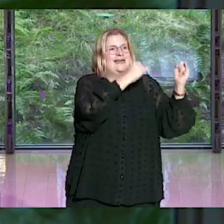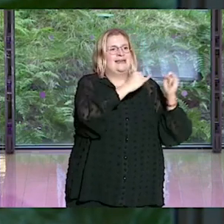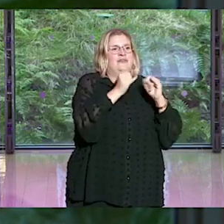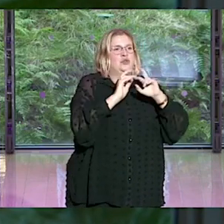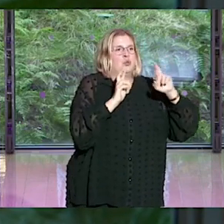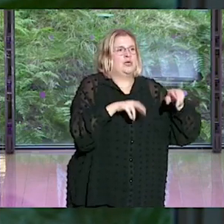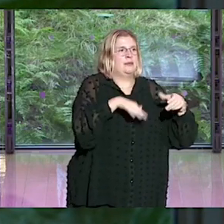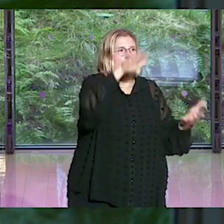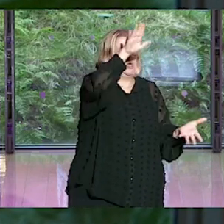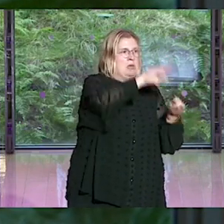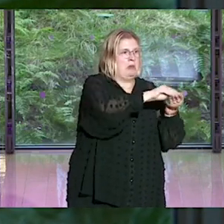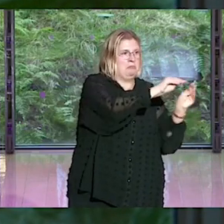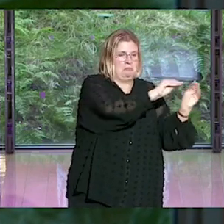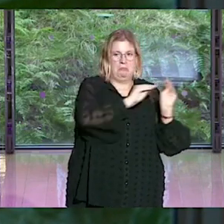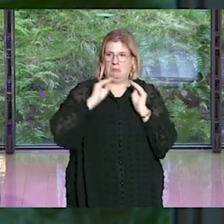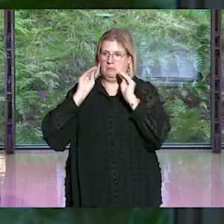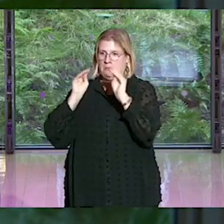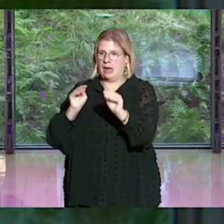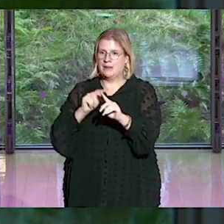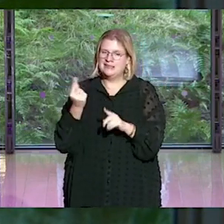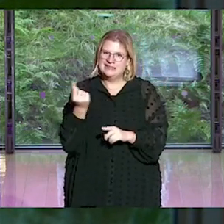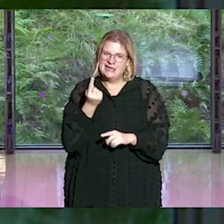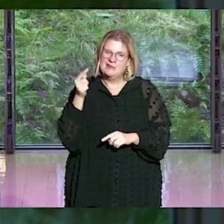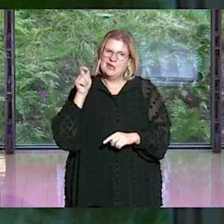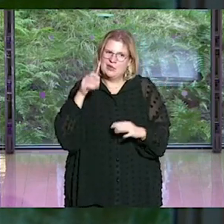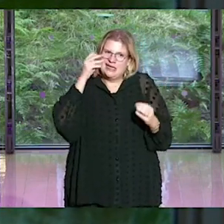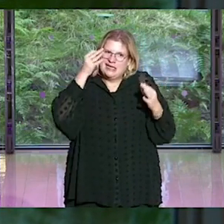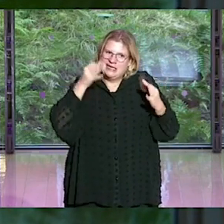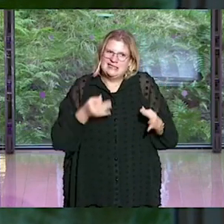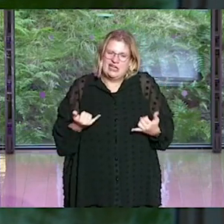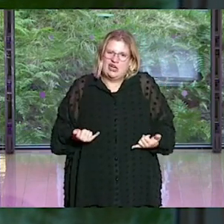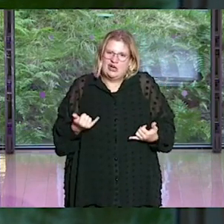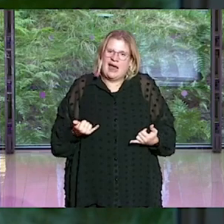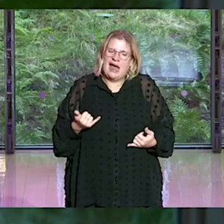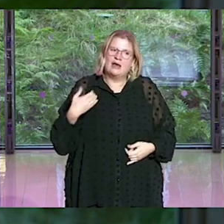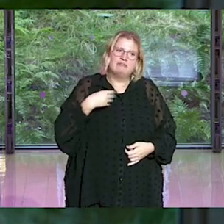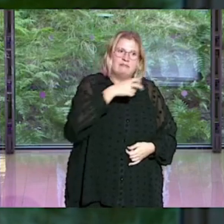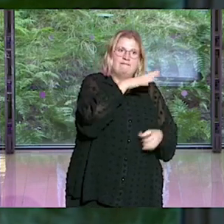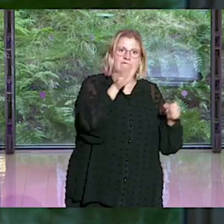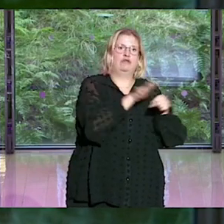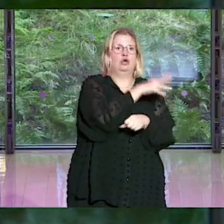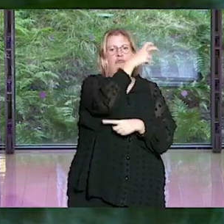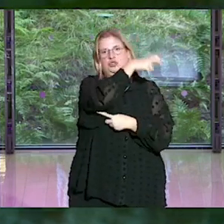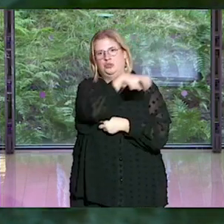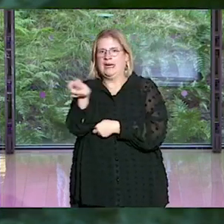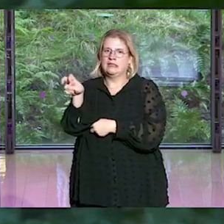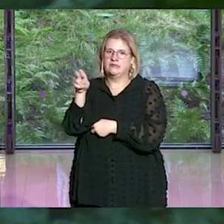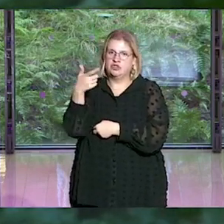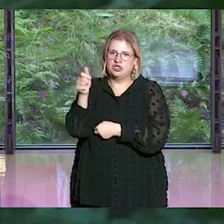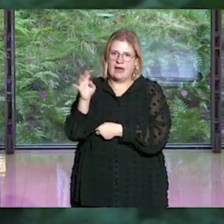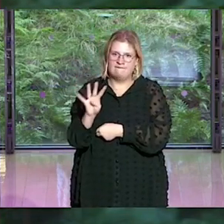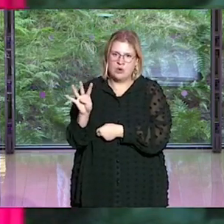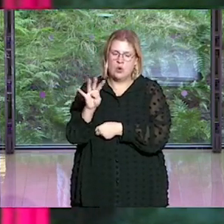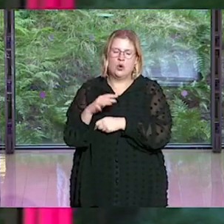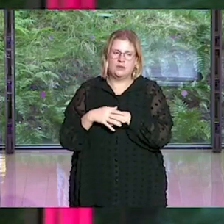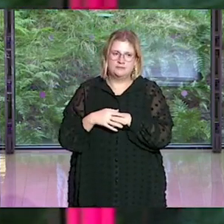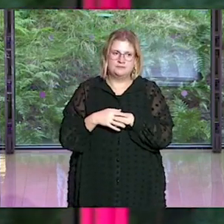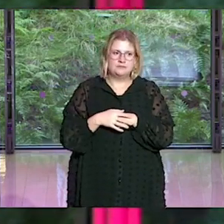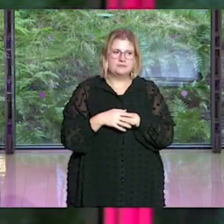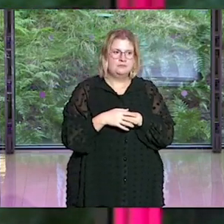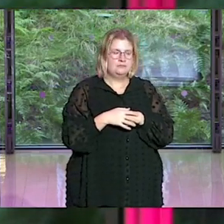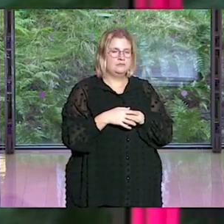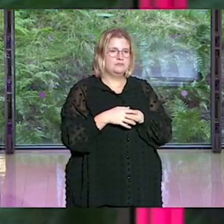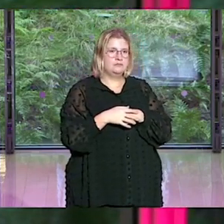reports, but that is something that we'll need to consider now that we have officially stopped collecting data in